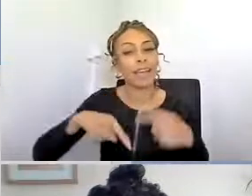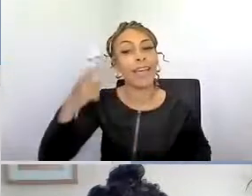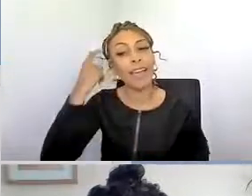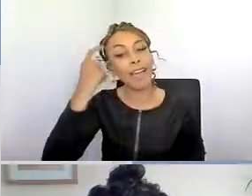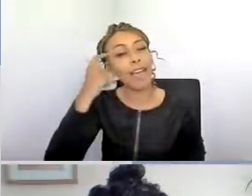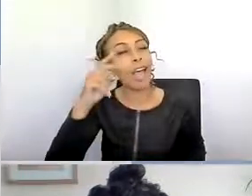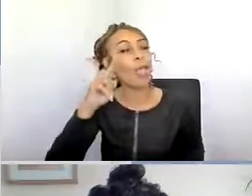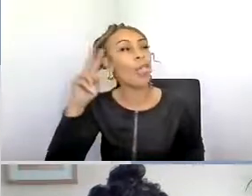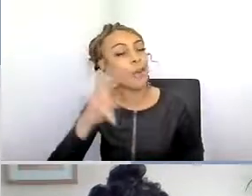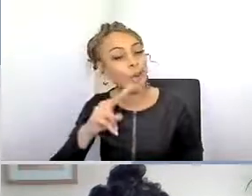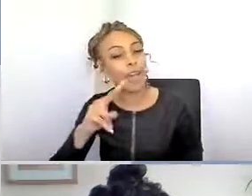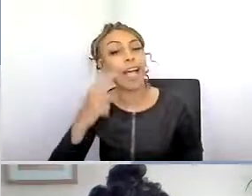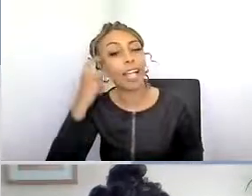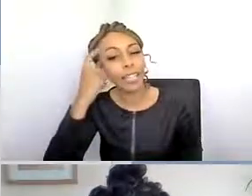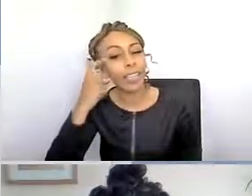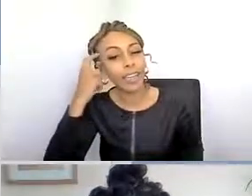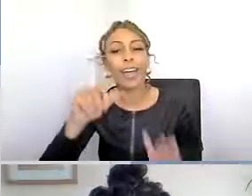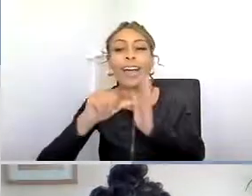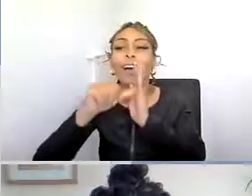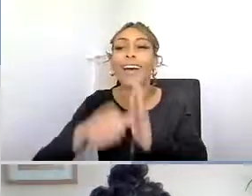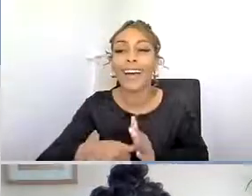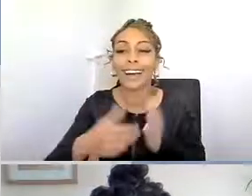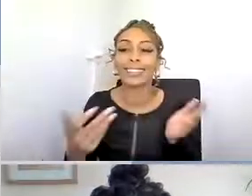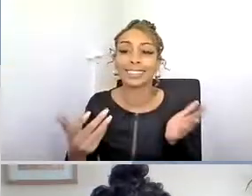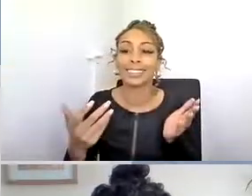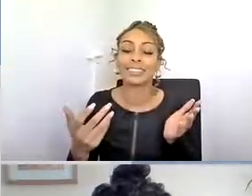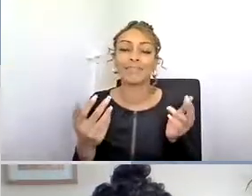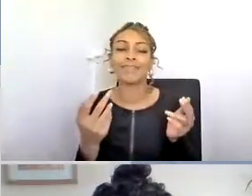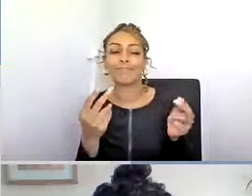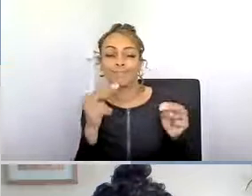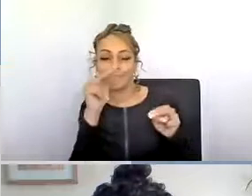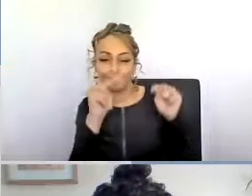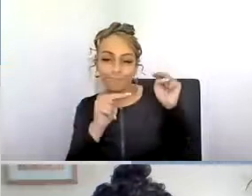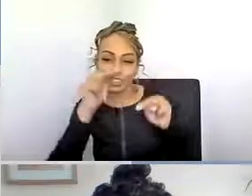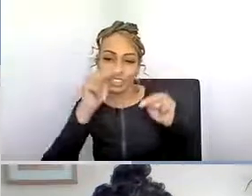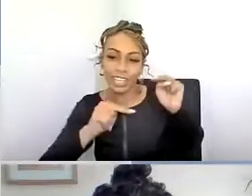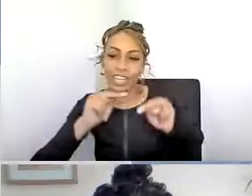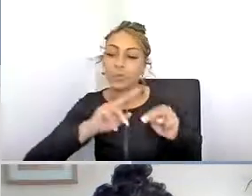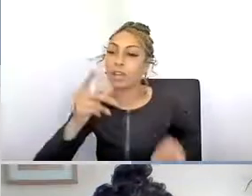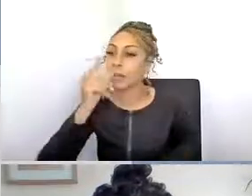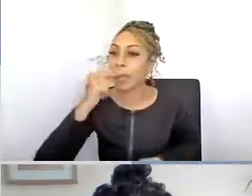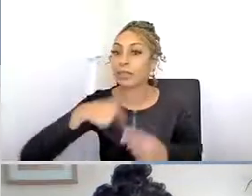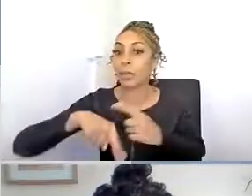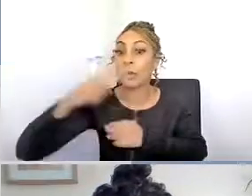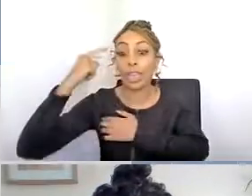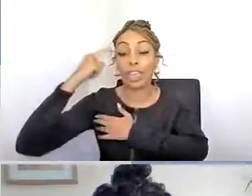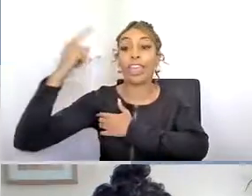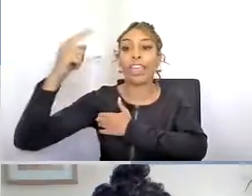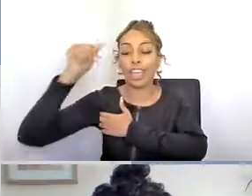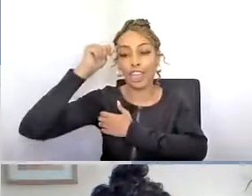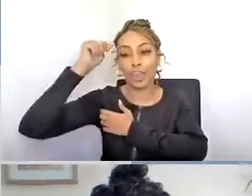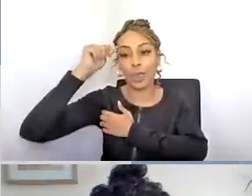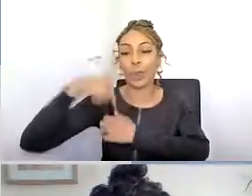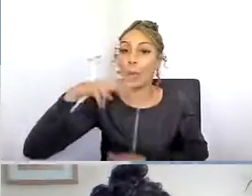hard and think very hard and reassess what possibly we thought we knew or we thought we were looking